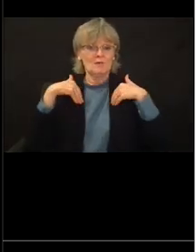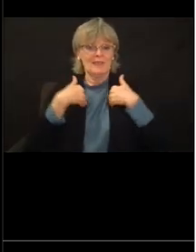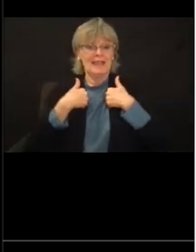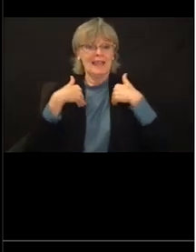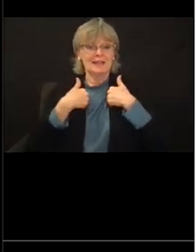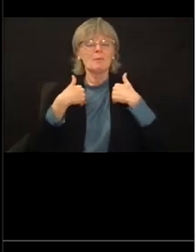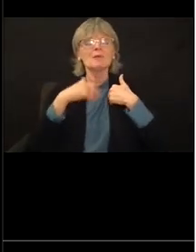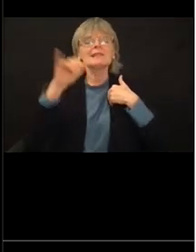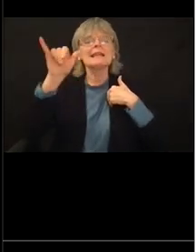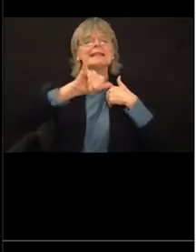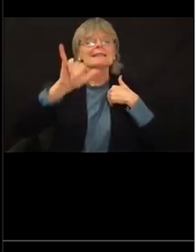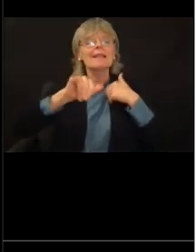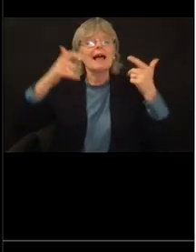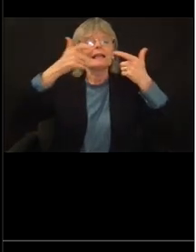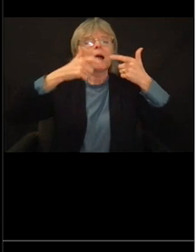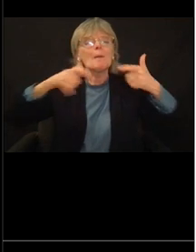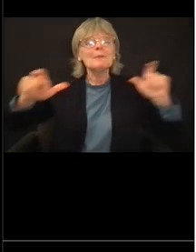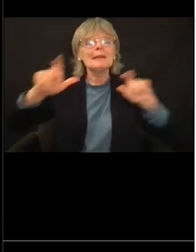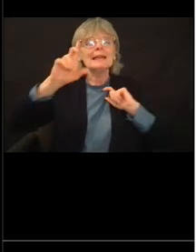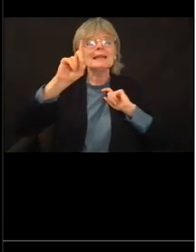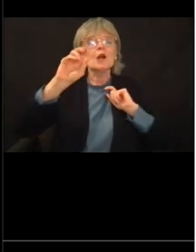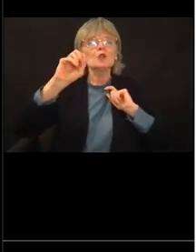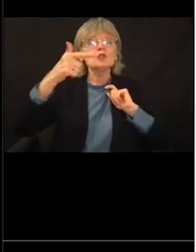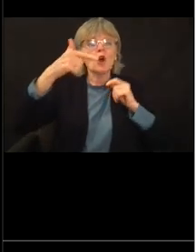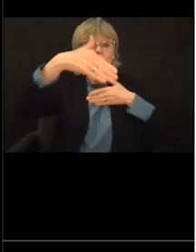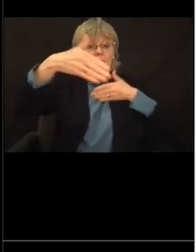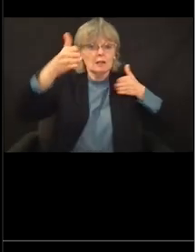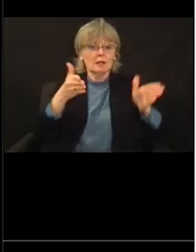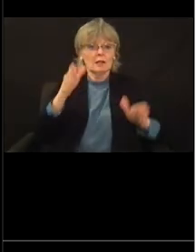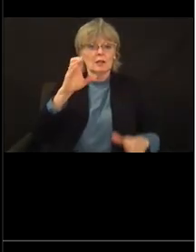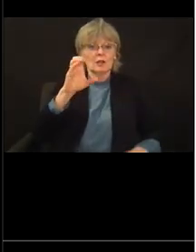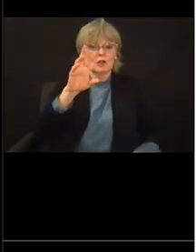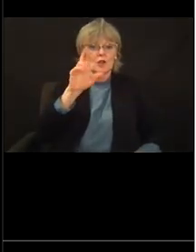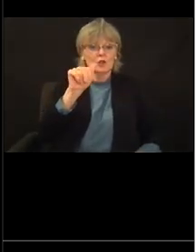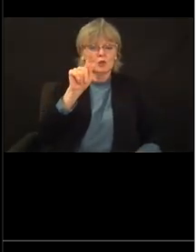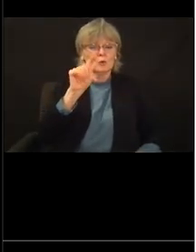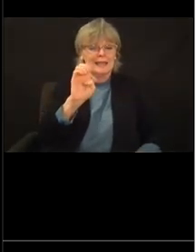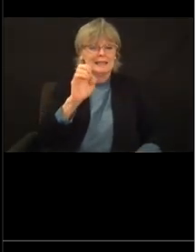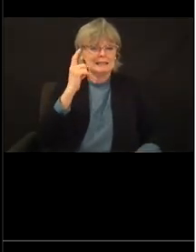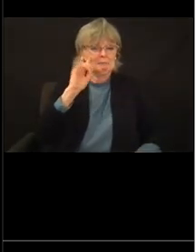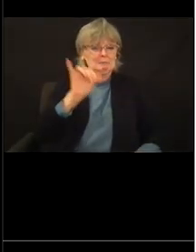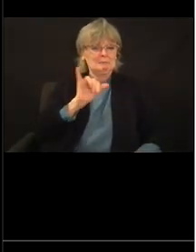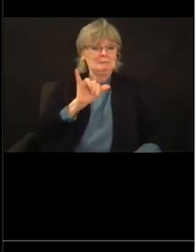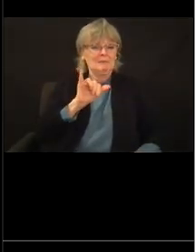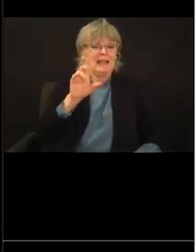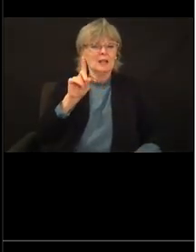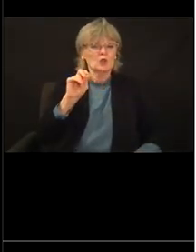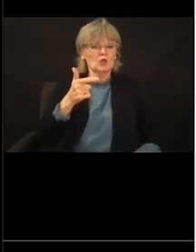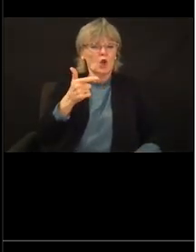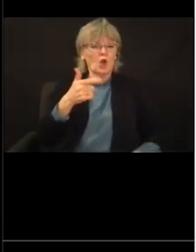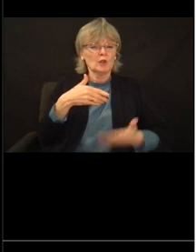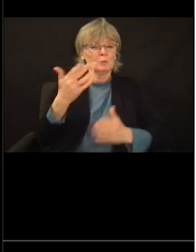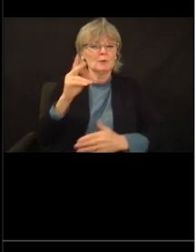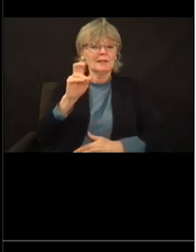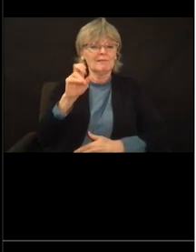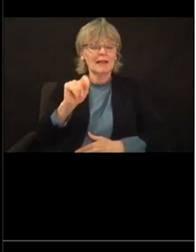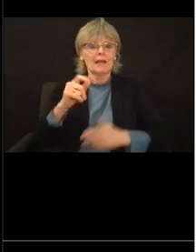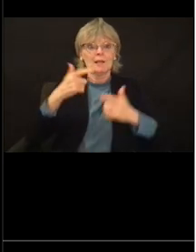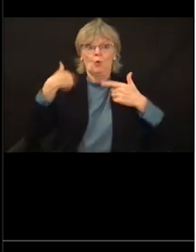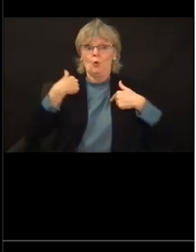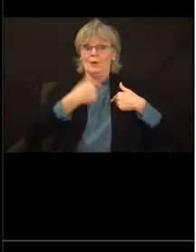if you think about a crate that you might take your dog to the veterinarian in, we have huge crates for these really big